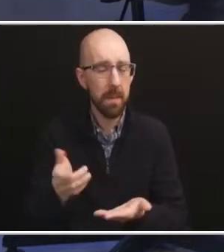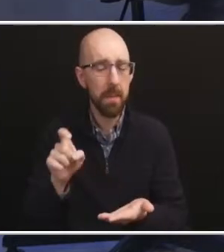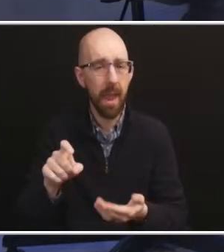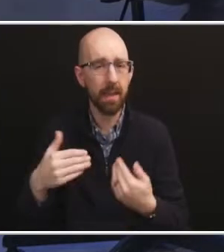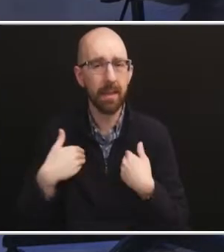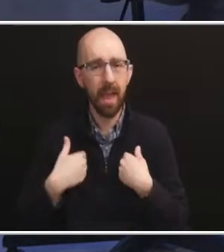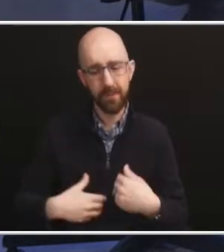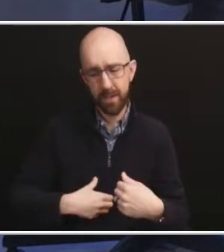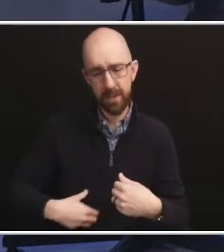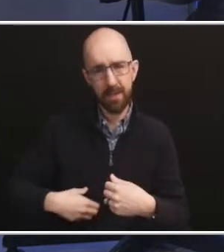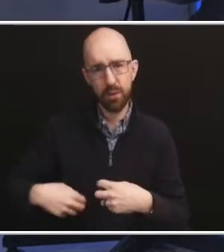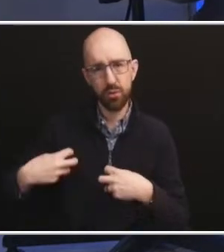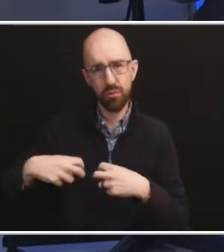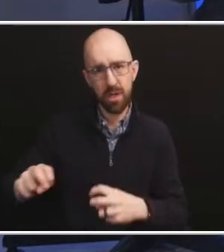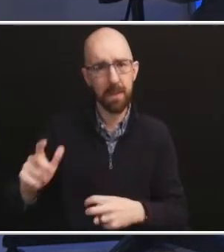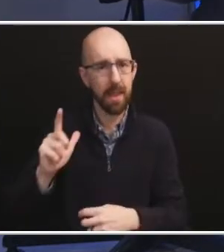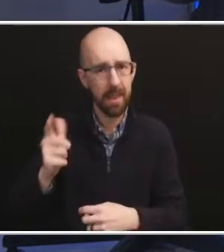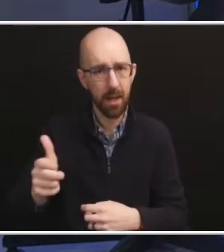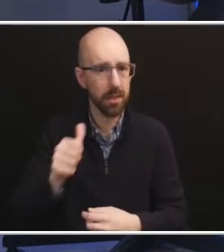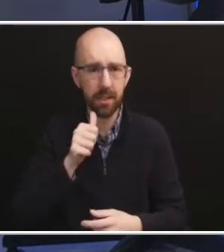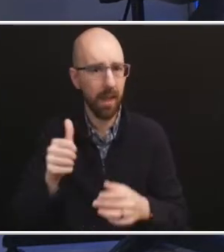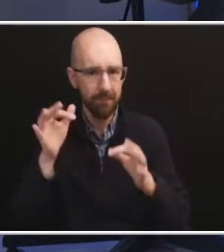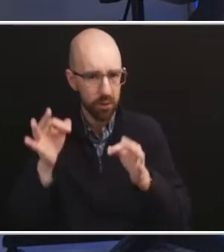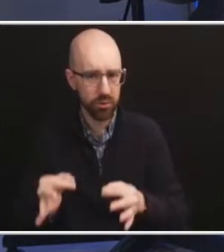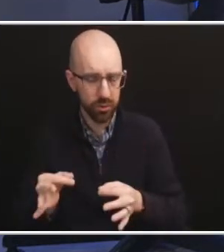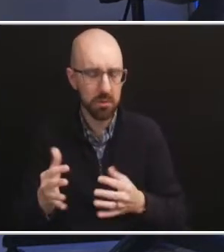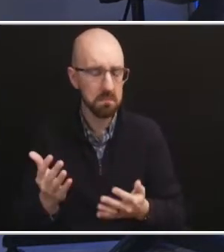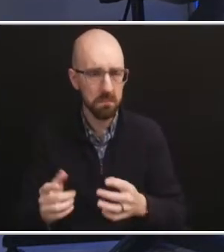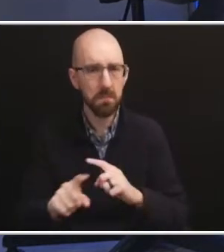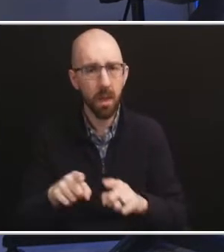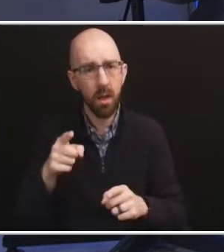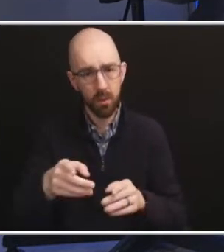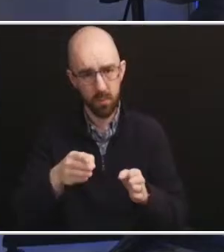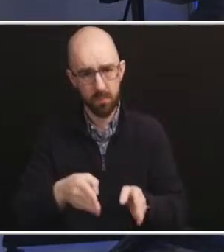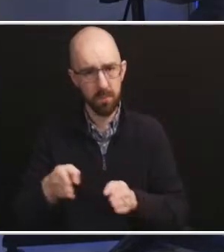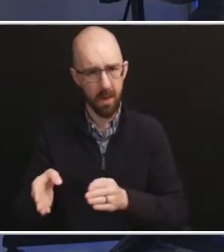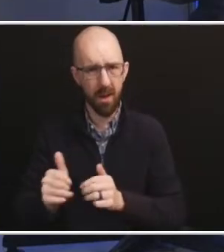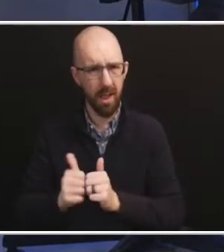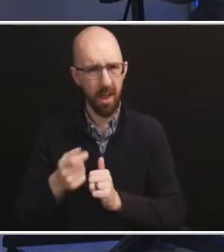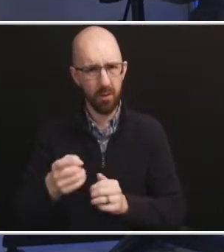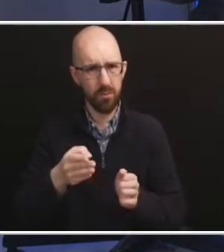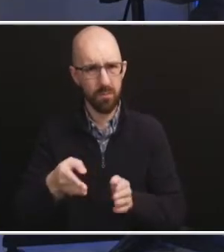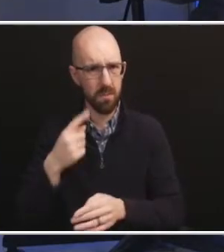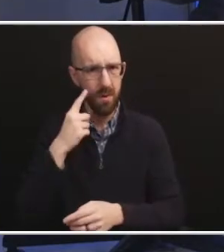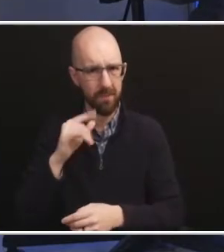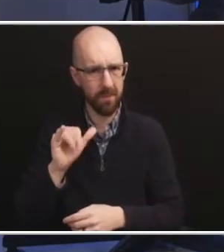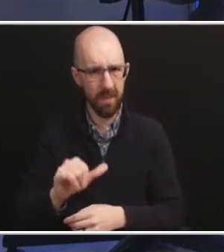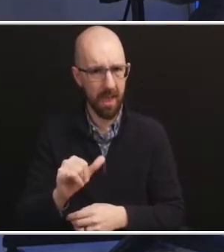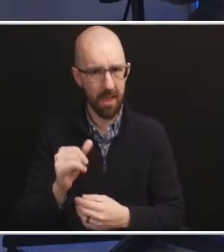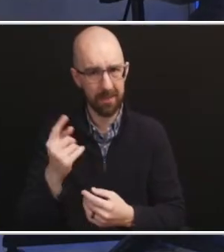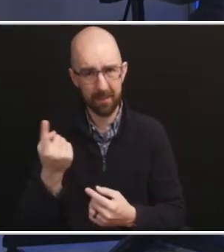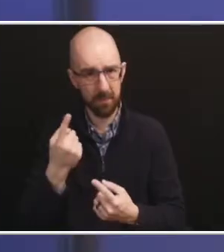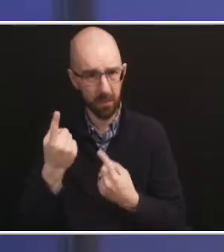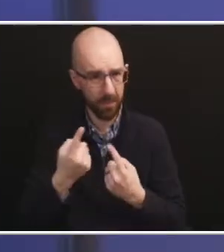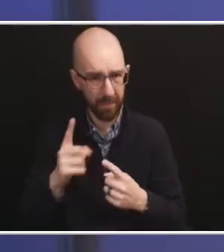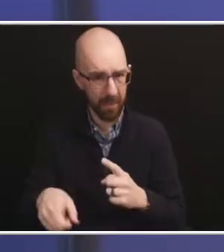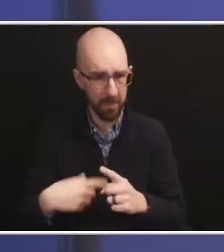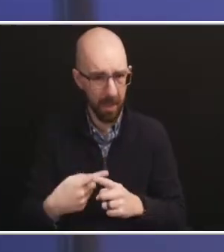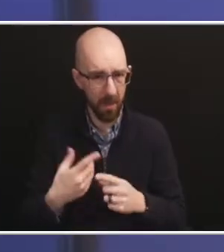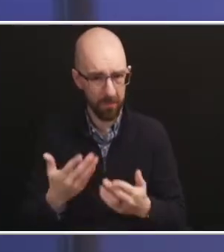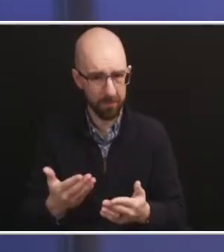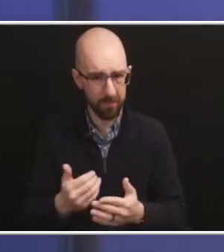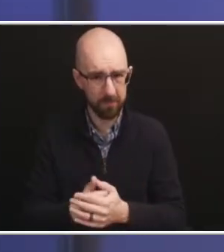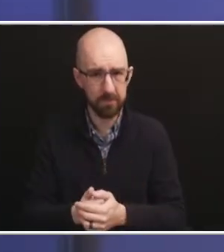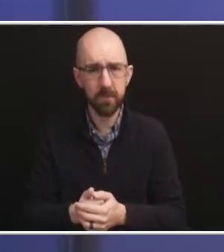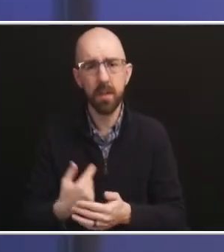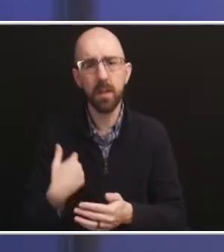down the road, certainly not for sure. Are you prepared? How do you prepare? Is that something you think about? Well, I was